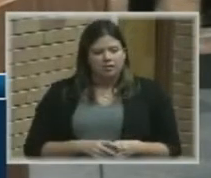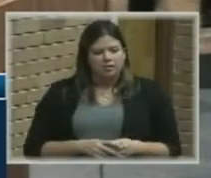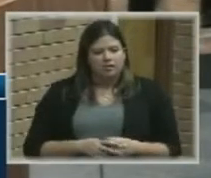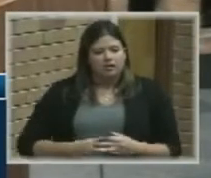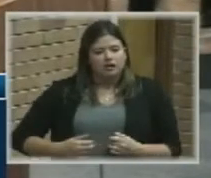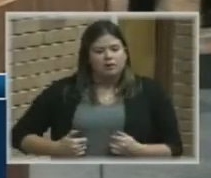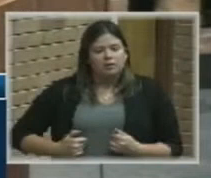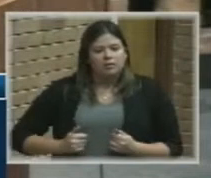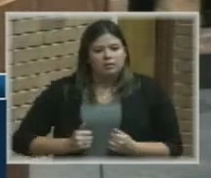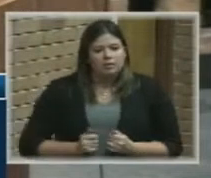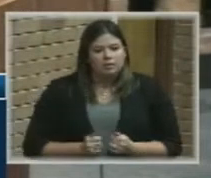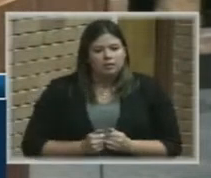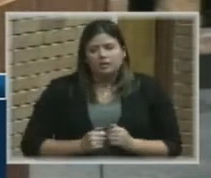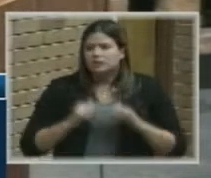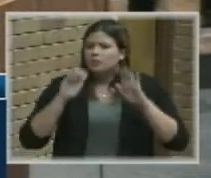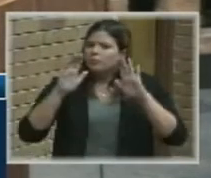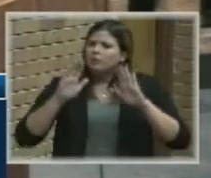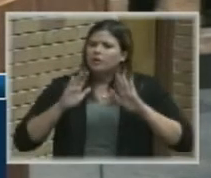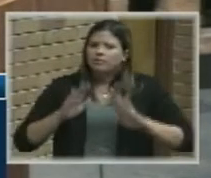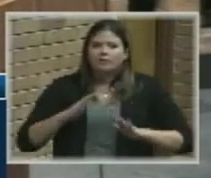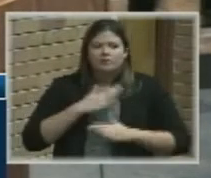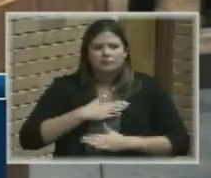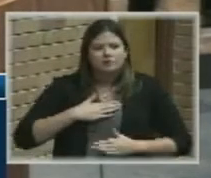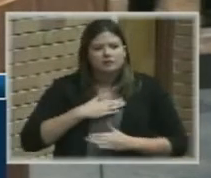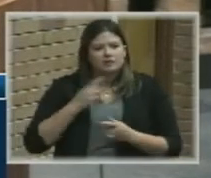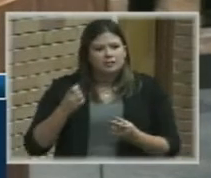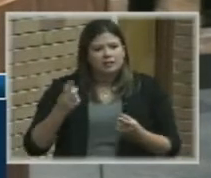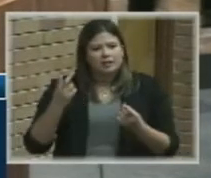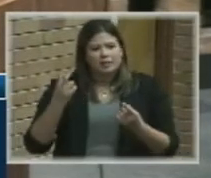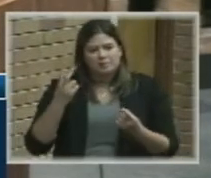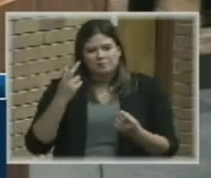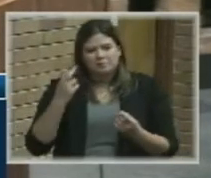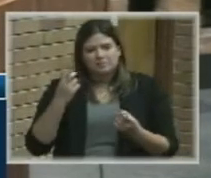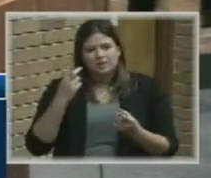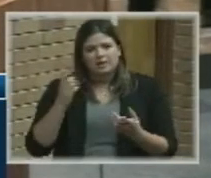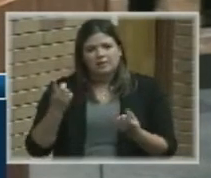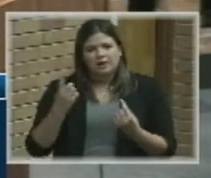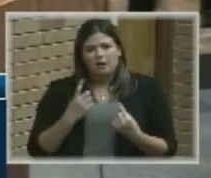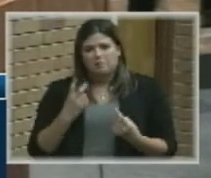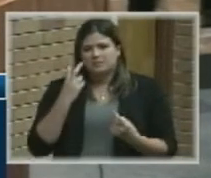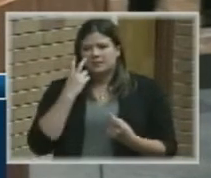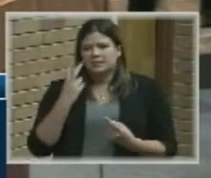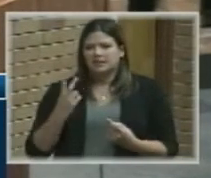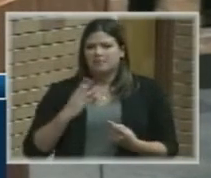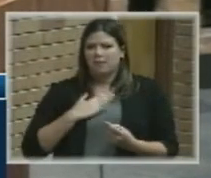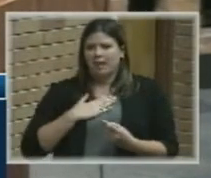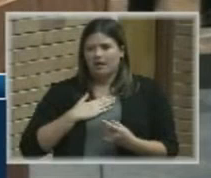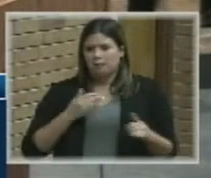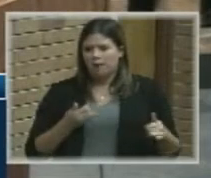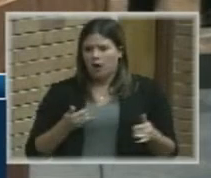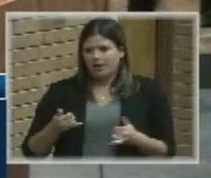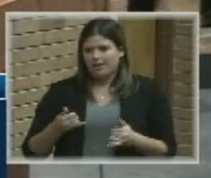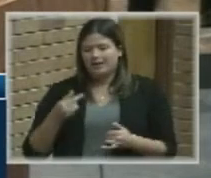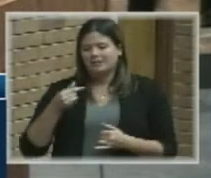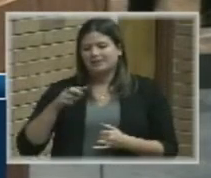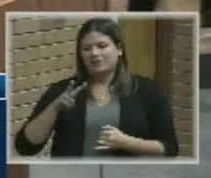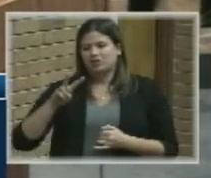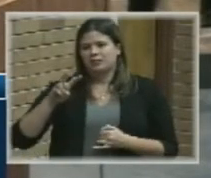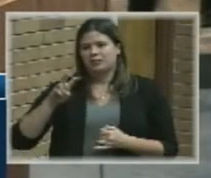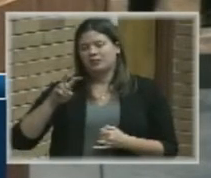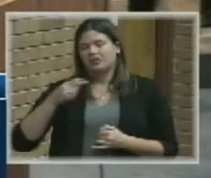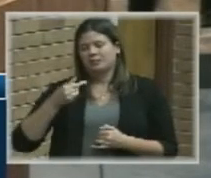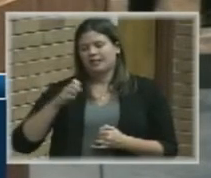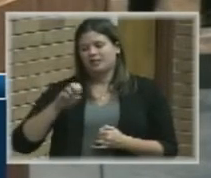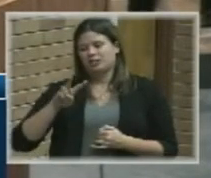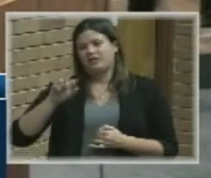$1. But it's a wonderful time. Closing night party is at Jiva, which should be really, really nice. So that's kind I